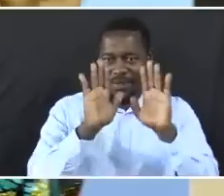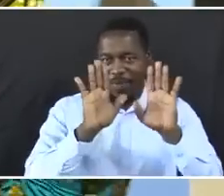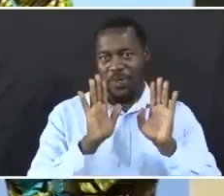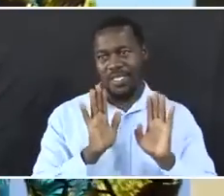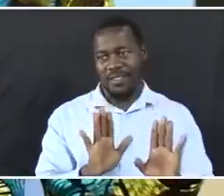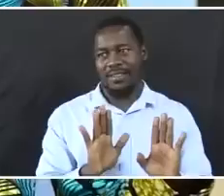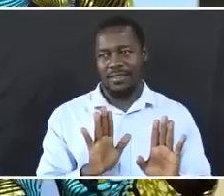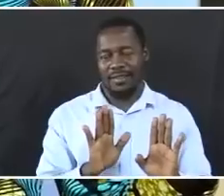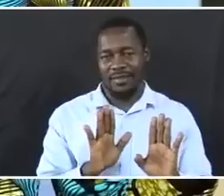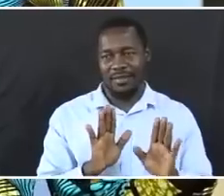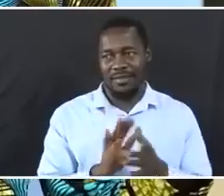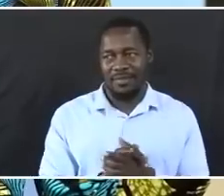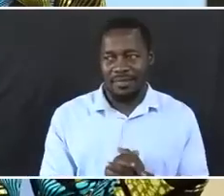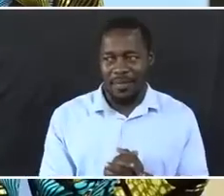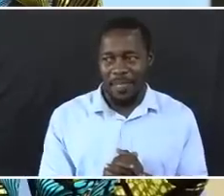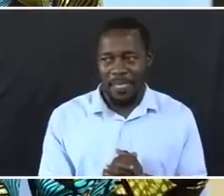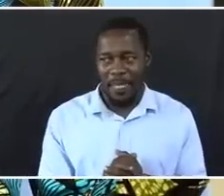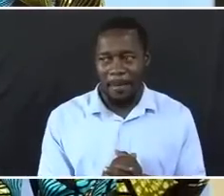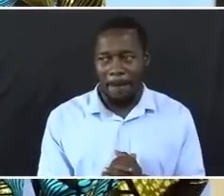have you ratified it?